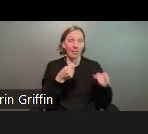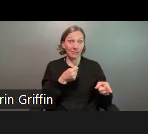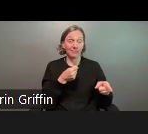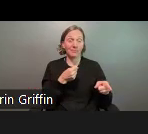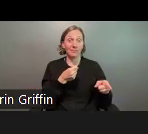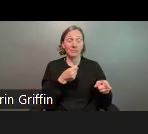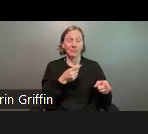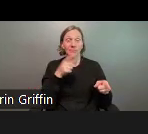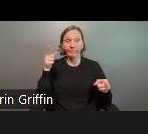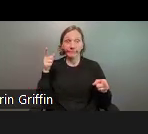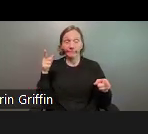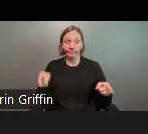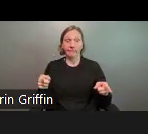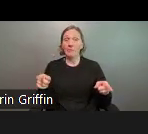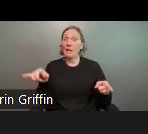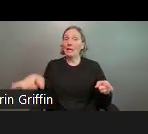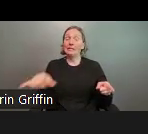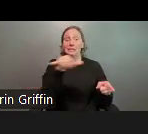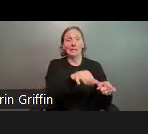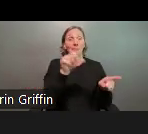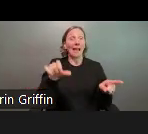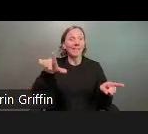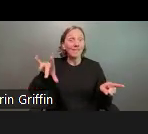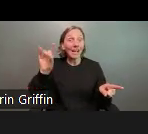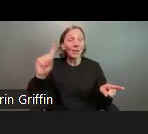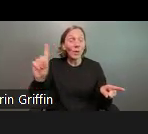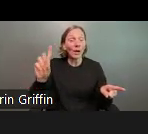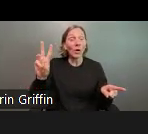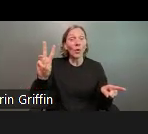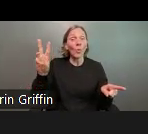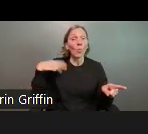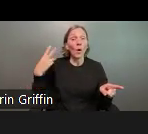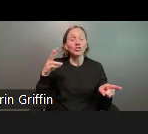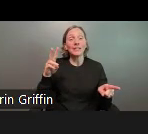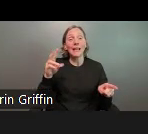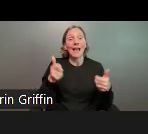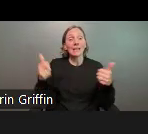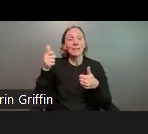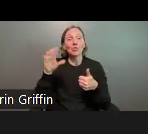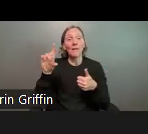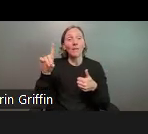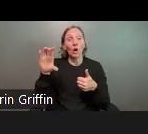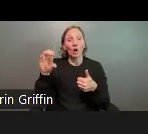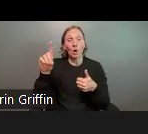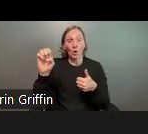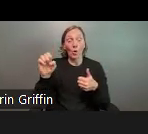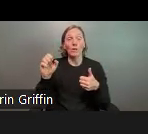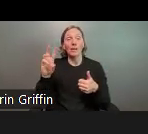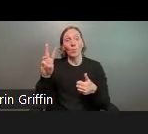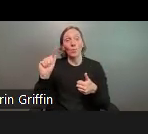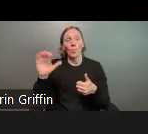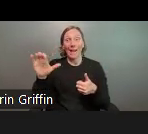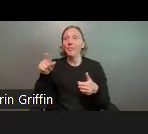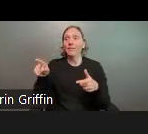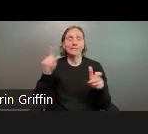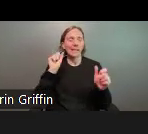in our Washington Administrative Code, or WAC, and this mirrors those benefits that are not covered